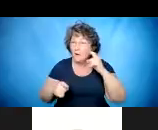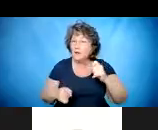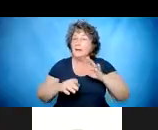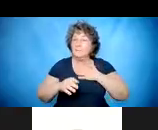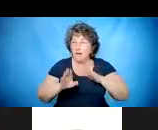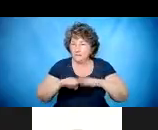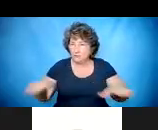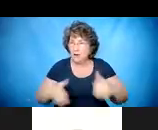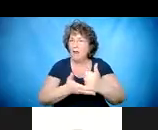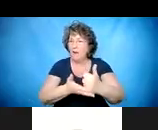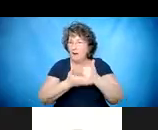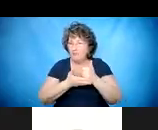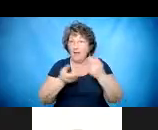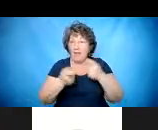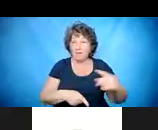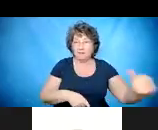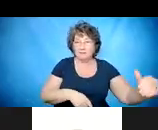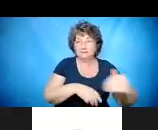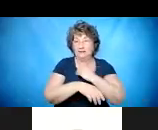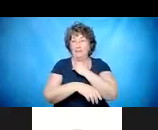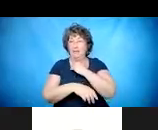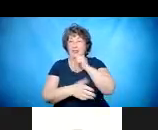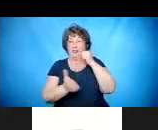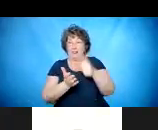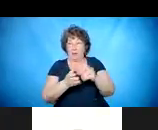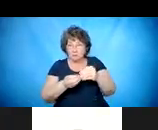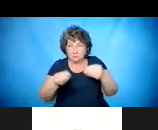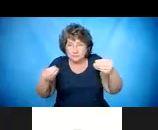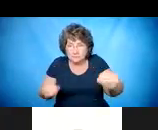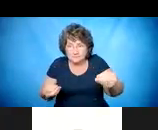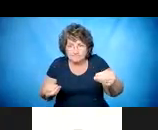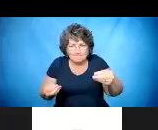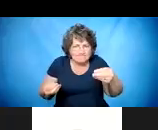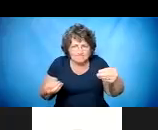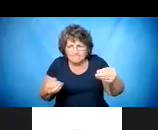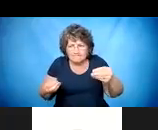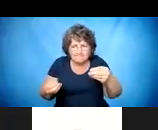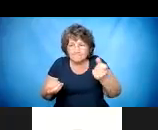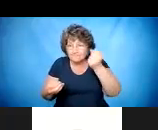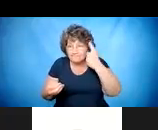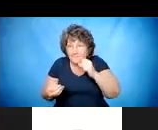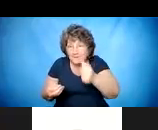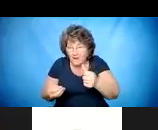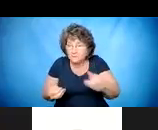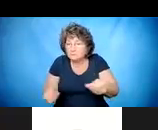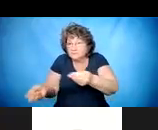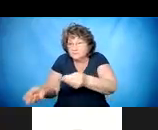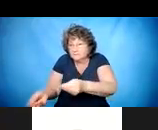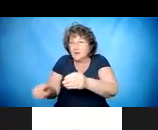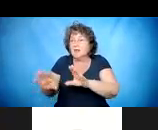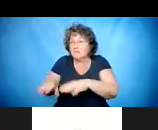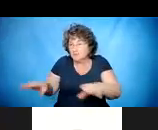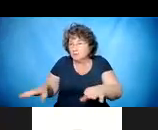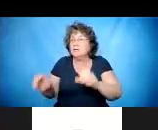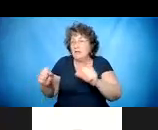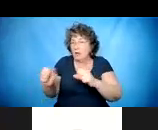Because when a letter comes from me and I don't understand what it says, my children read it and they tell me what it means.